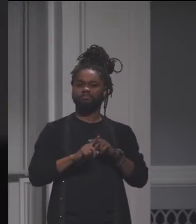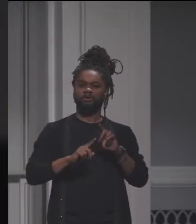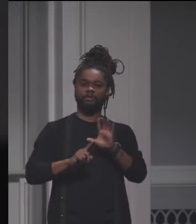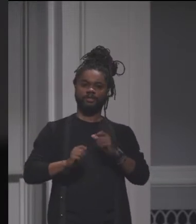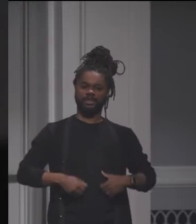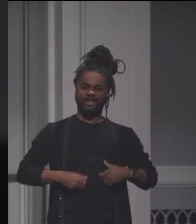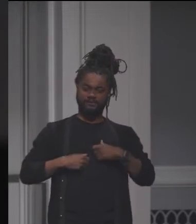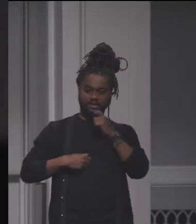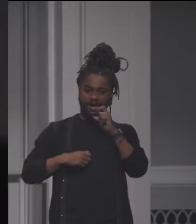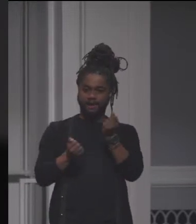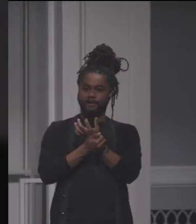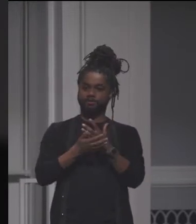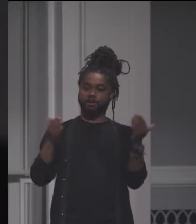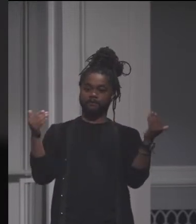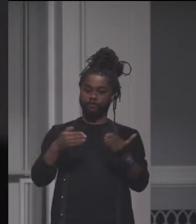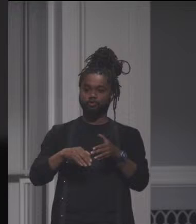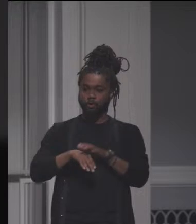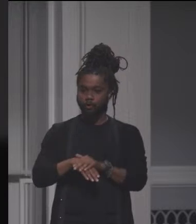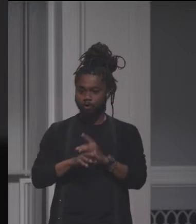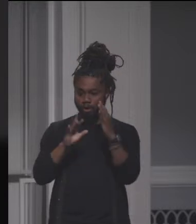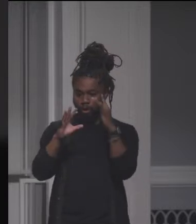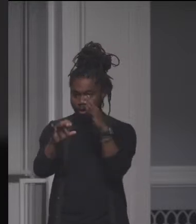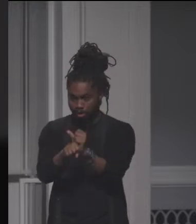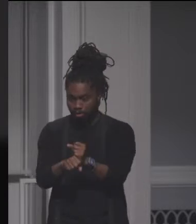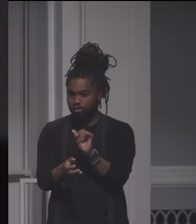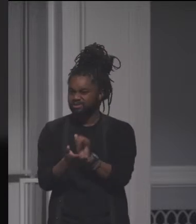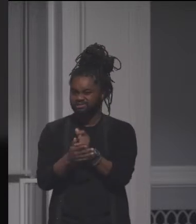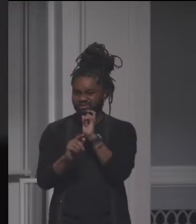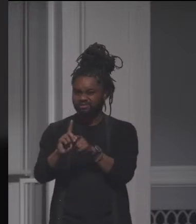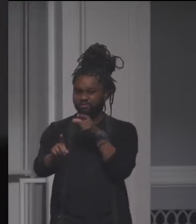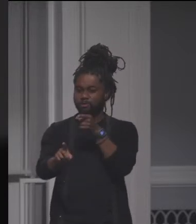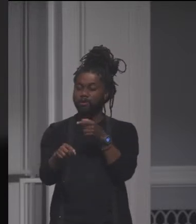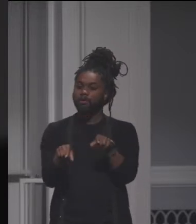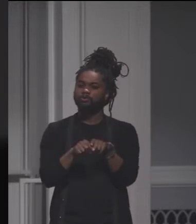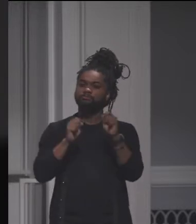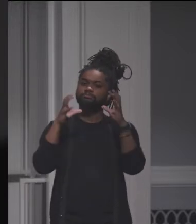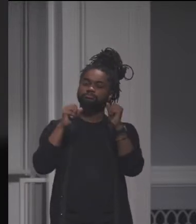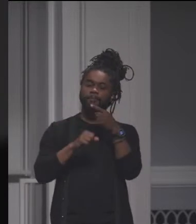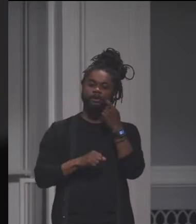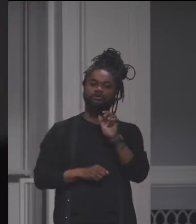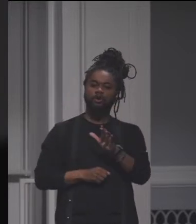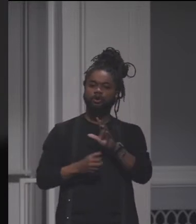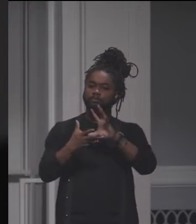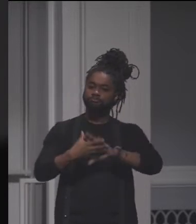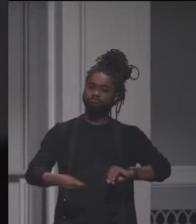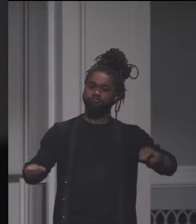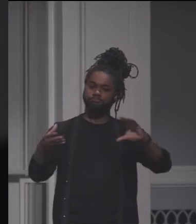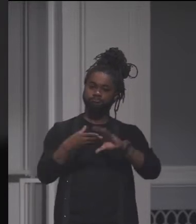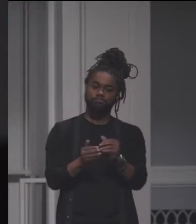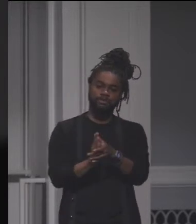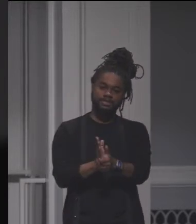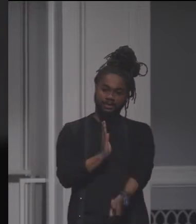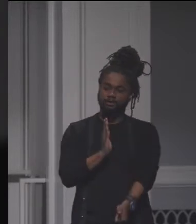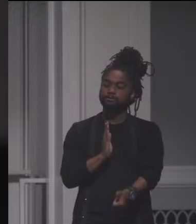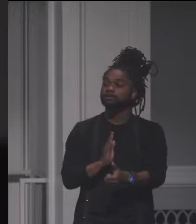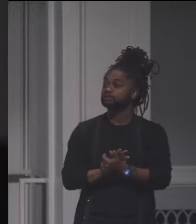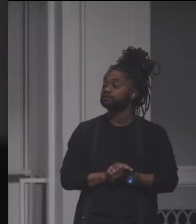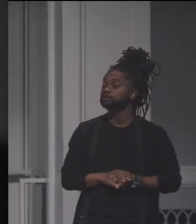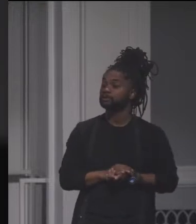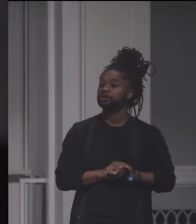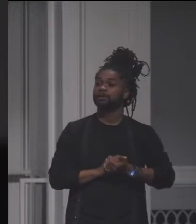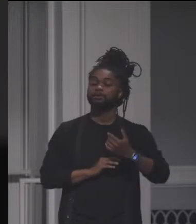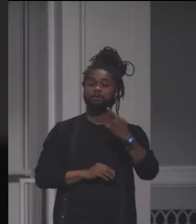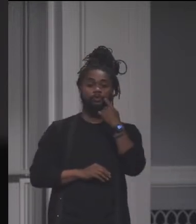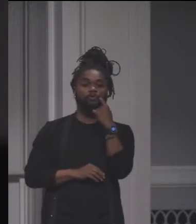by their sexuality. They are also remarkable because of Griffith's narrative skills and writing style. A recent New